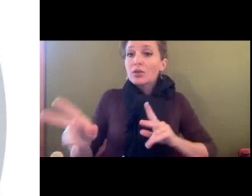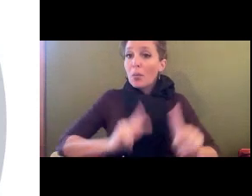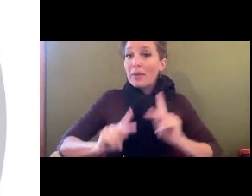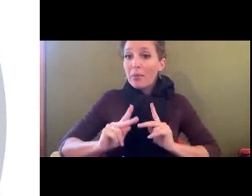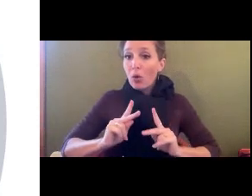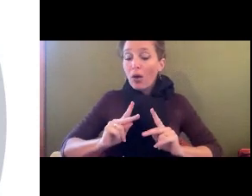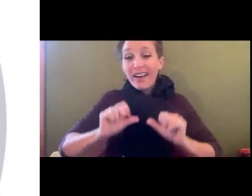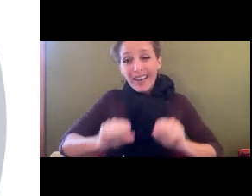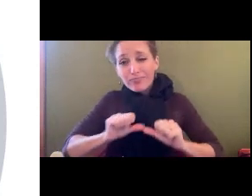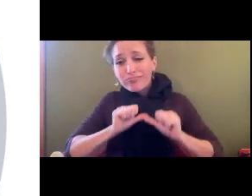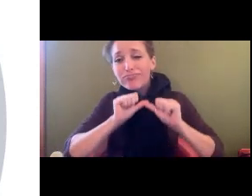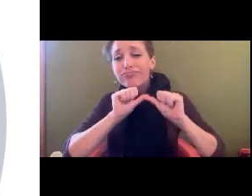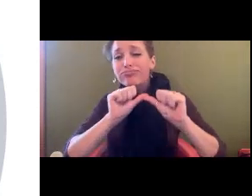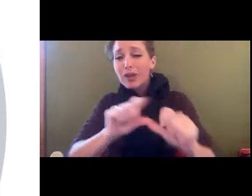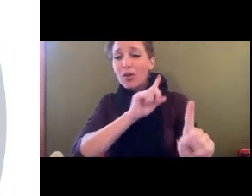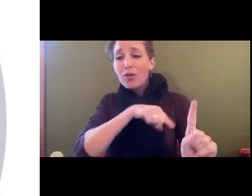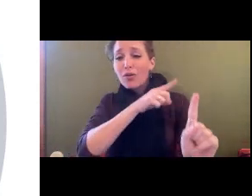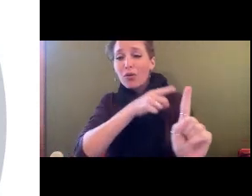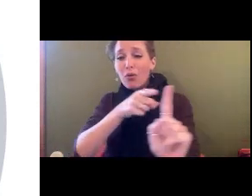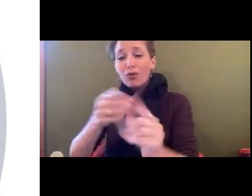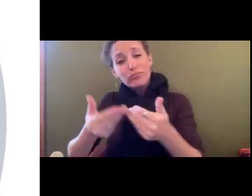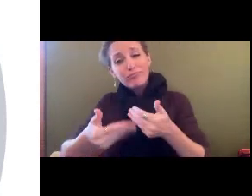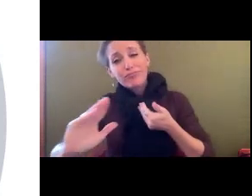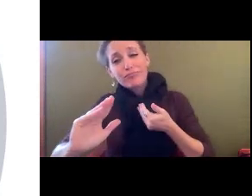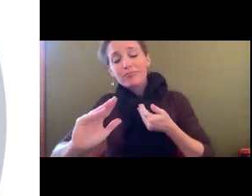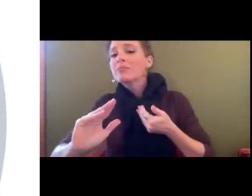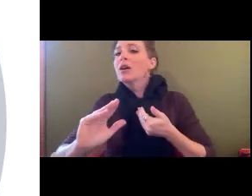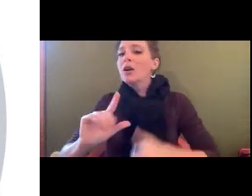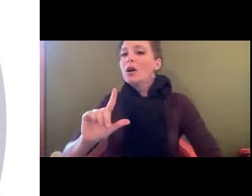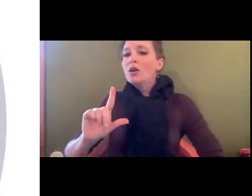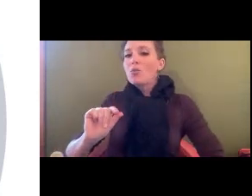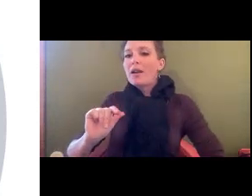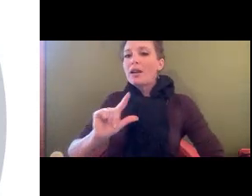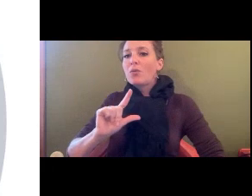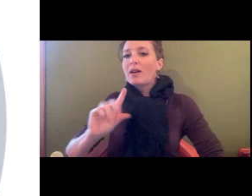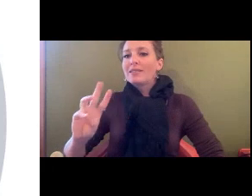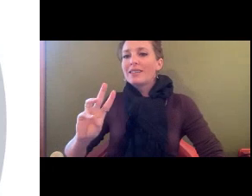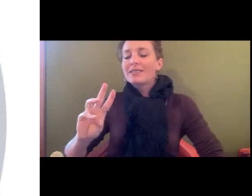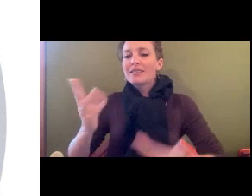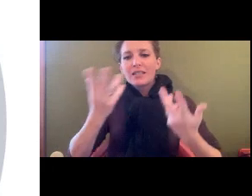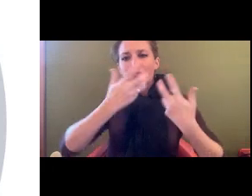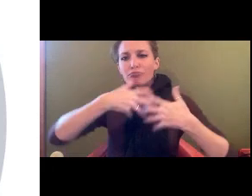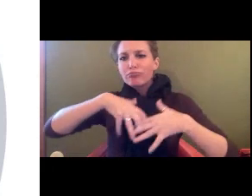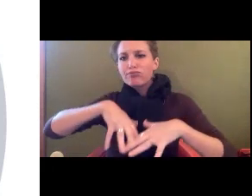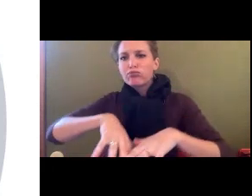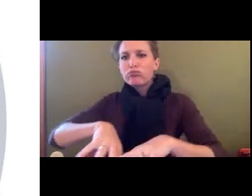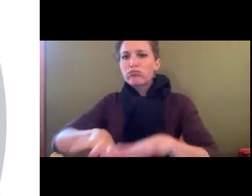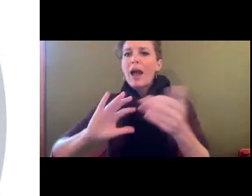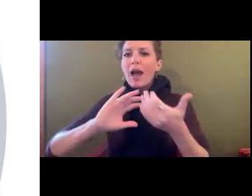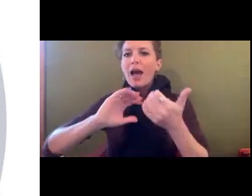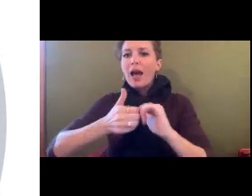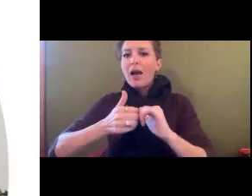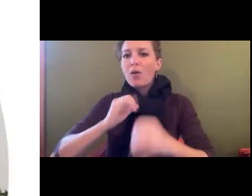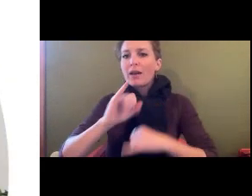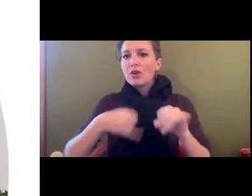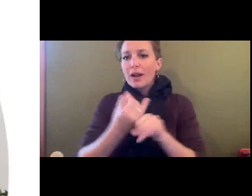of the international year far past 2026, and this just becomes mainstreamed into how the international community